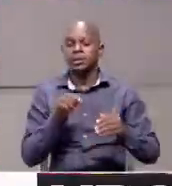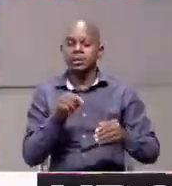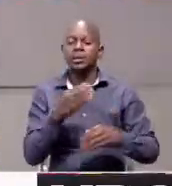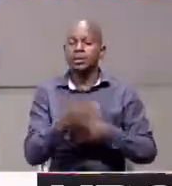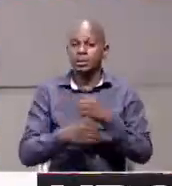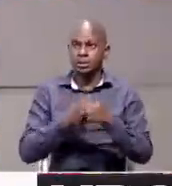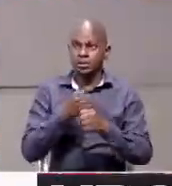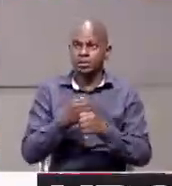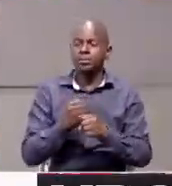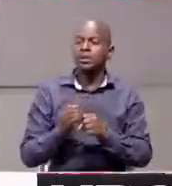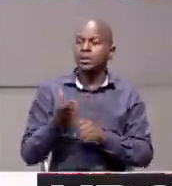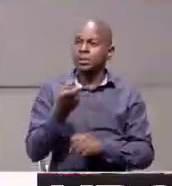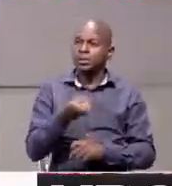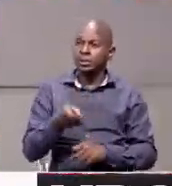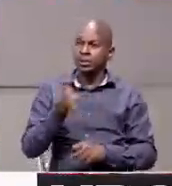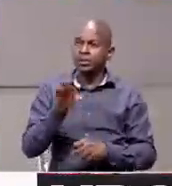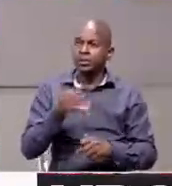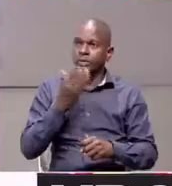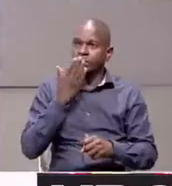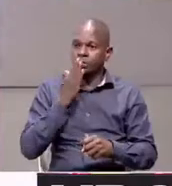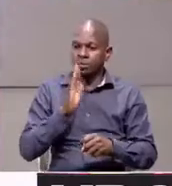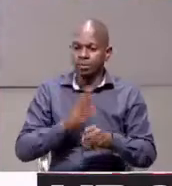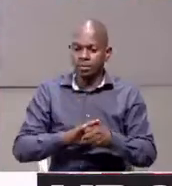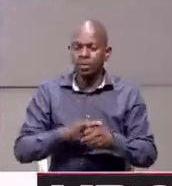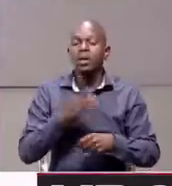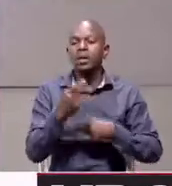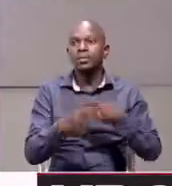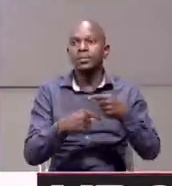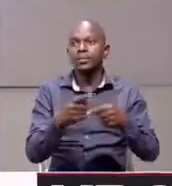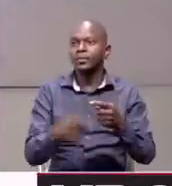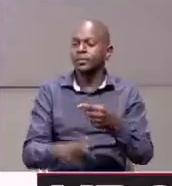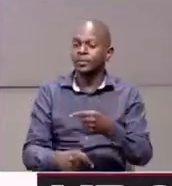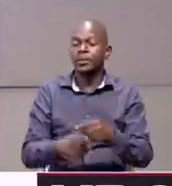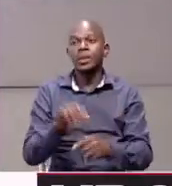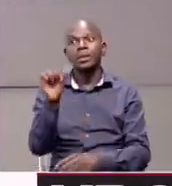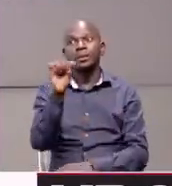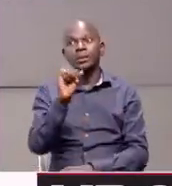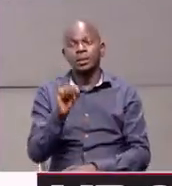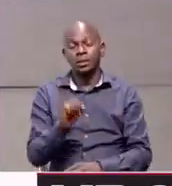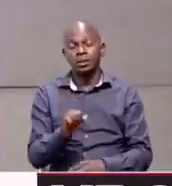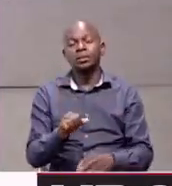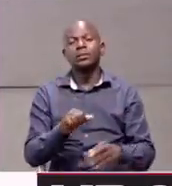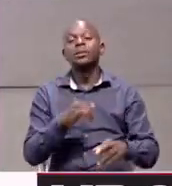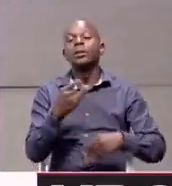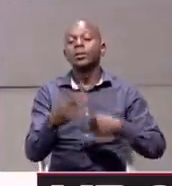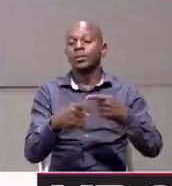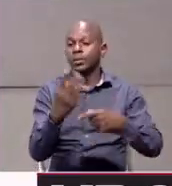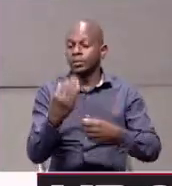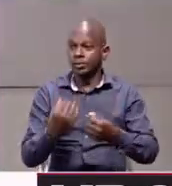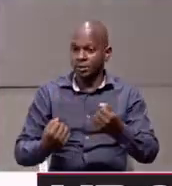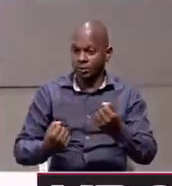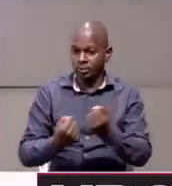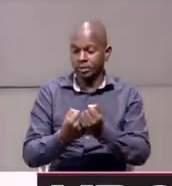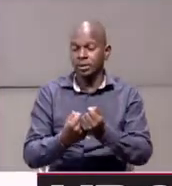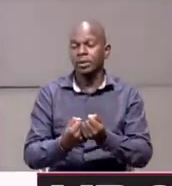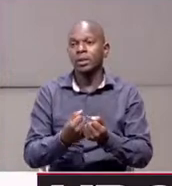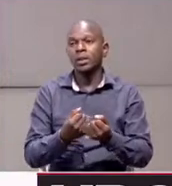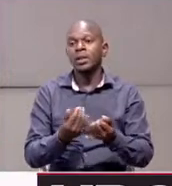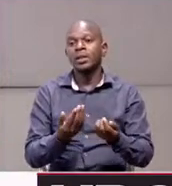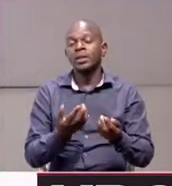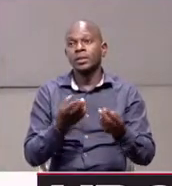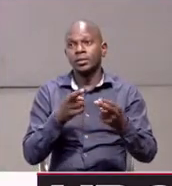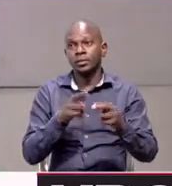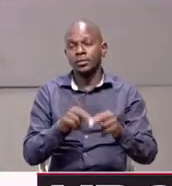year runners have increased and pledged continuous support. At Airtel, we remain committed to supporting causes that reduce